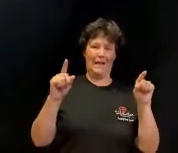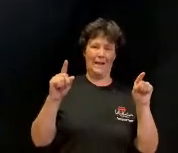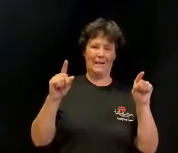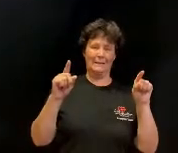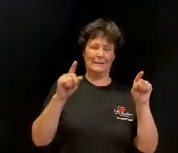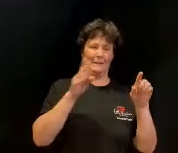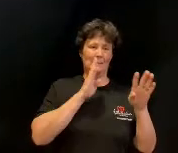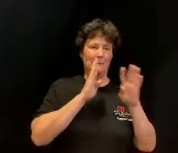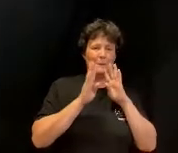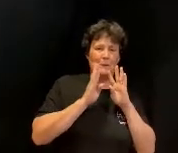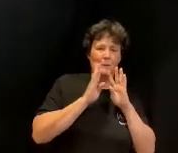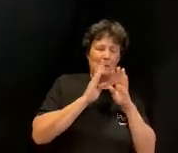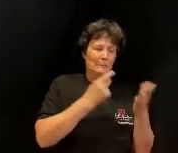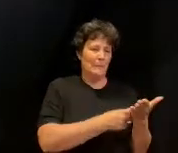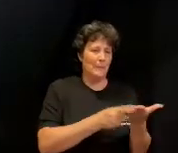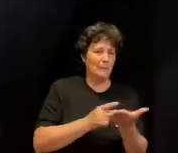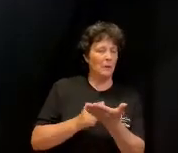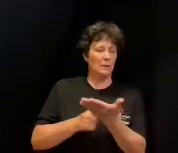not winning an argument.